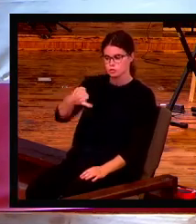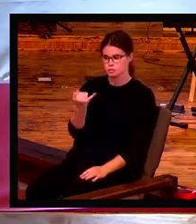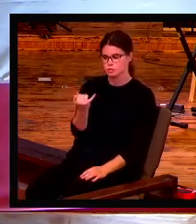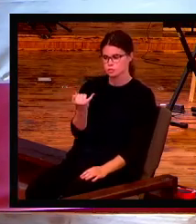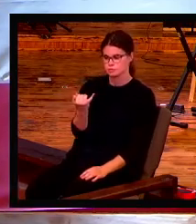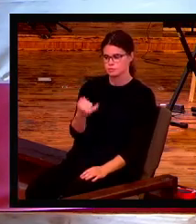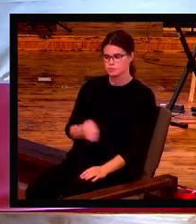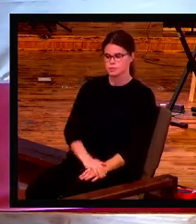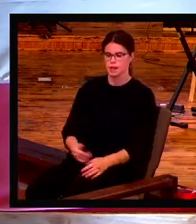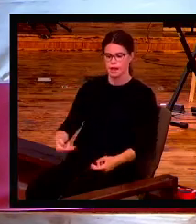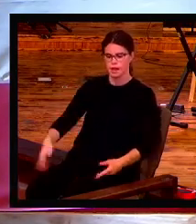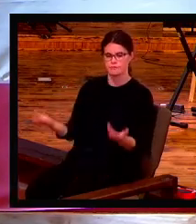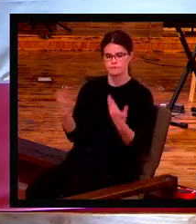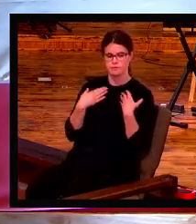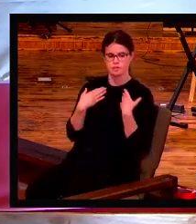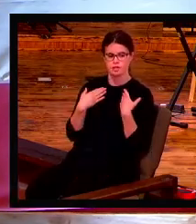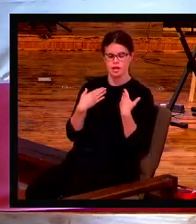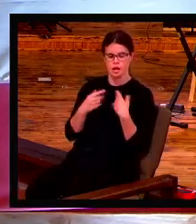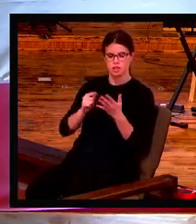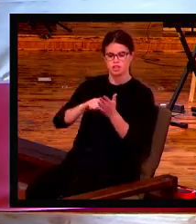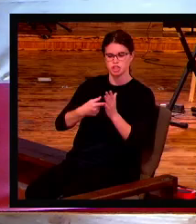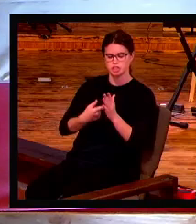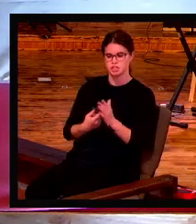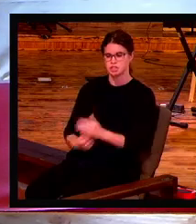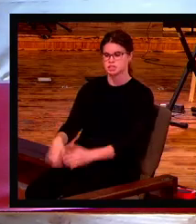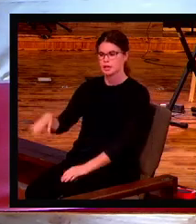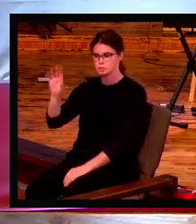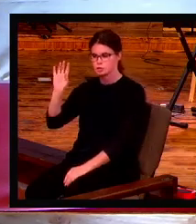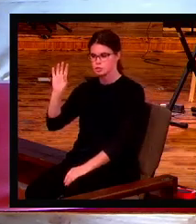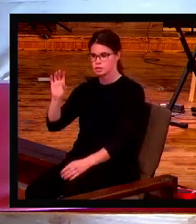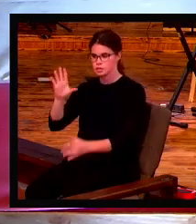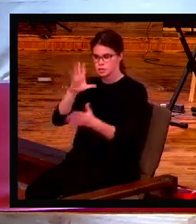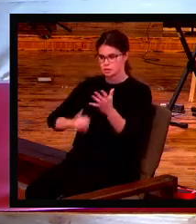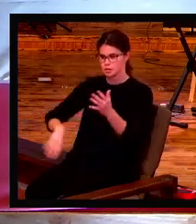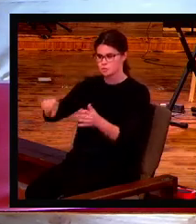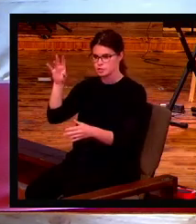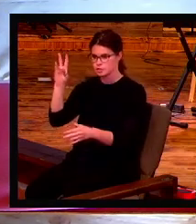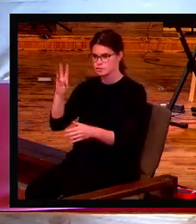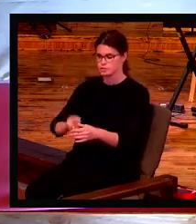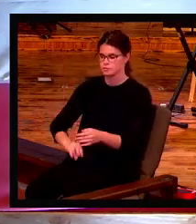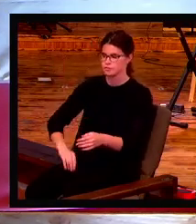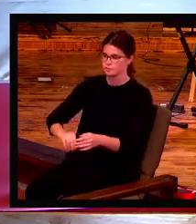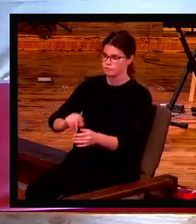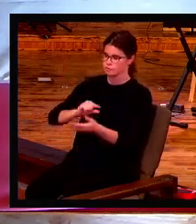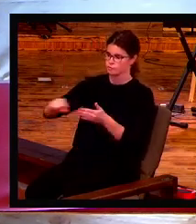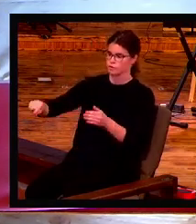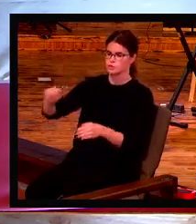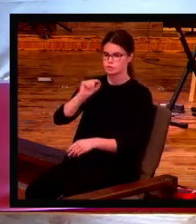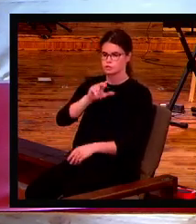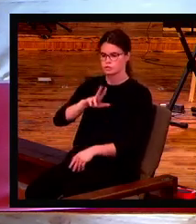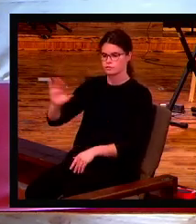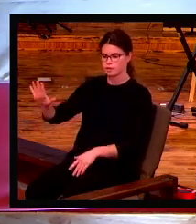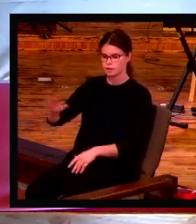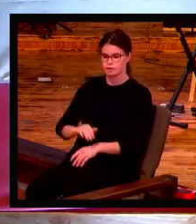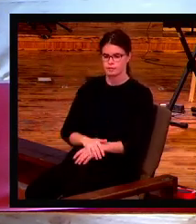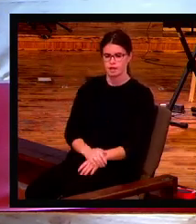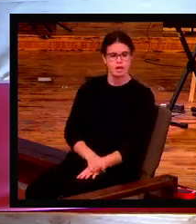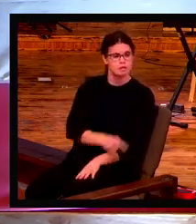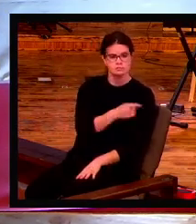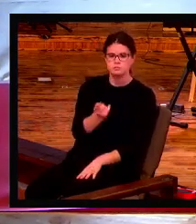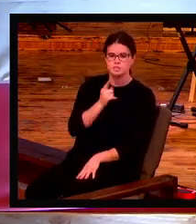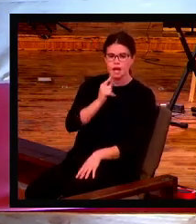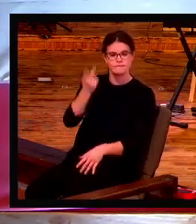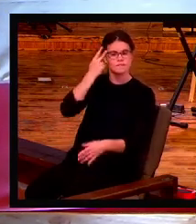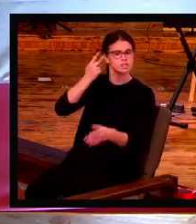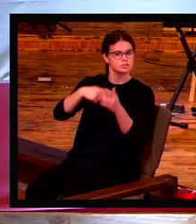Genesis chapter 37, verse 5, I want to read. Now Joseph had a dream. In other words, he had a vision. Somebody say vision. And when he told it to